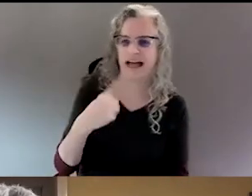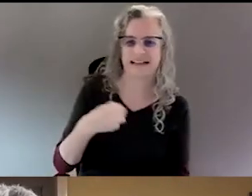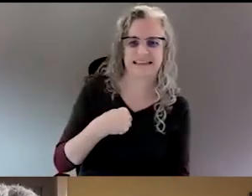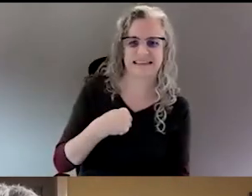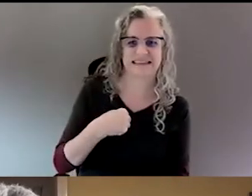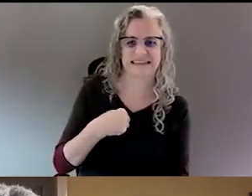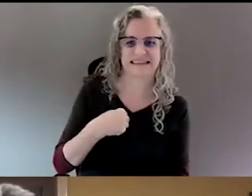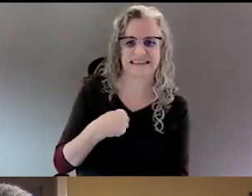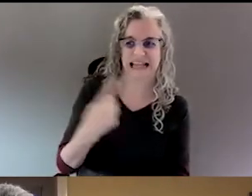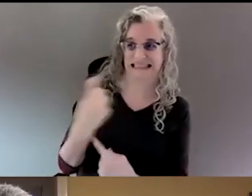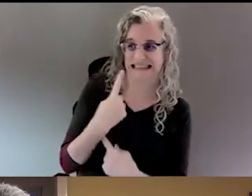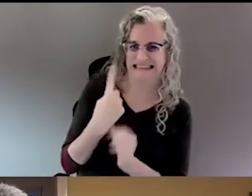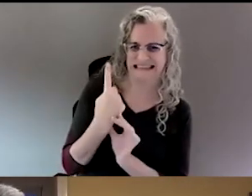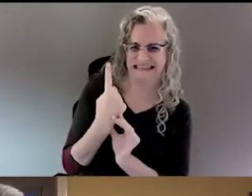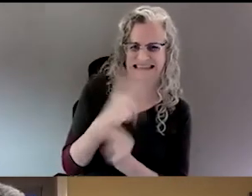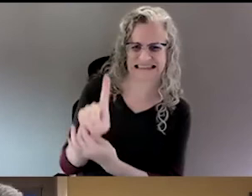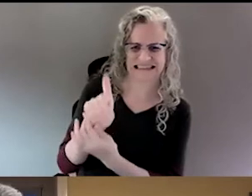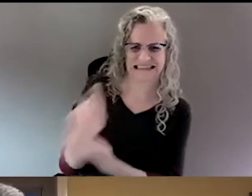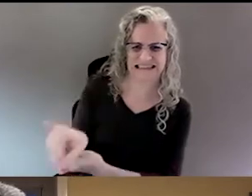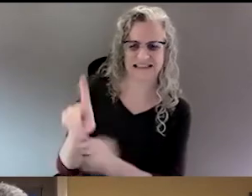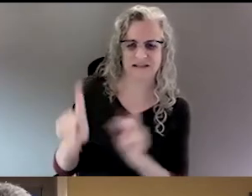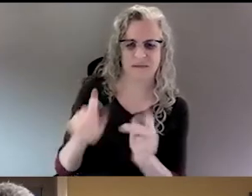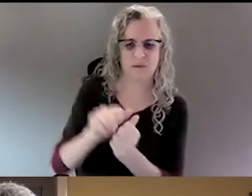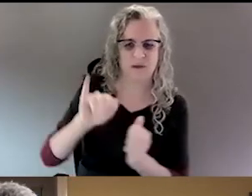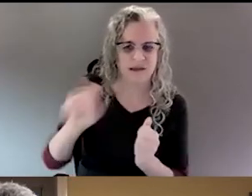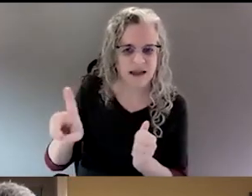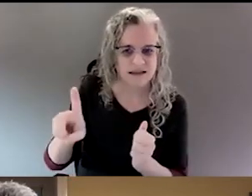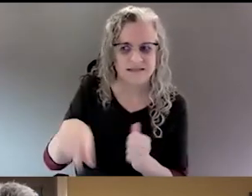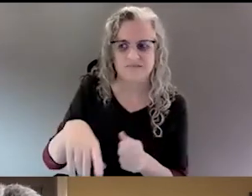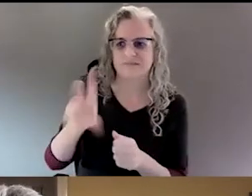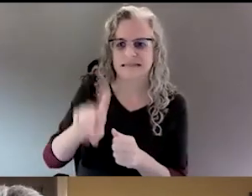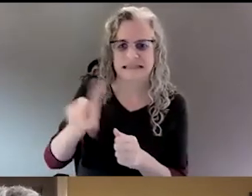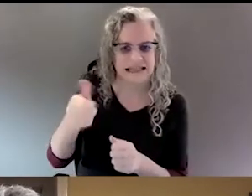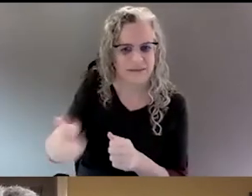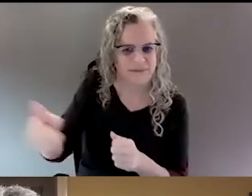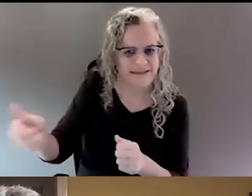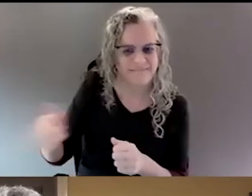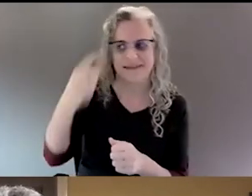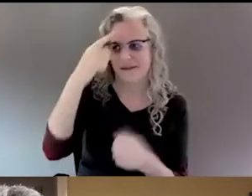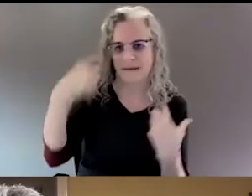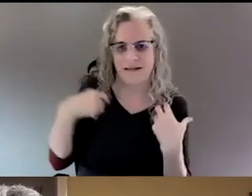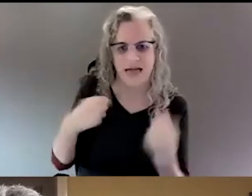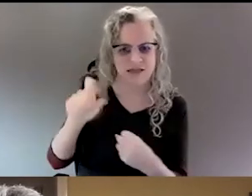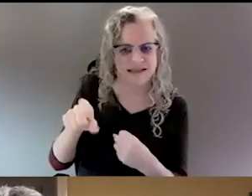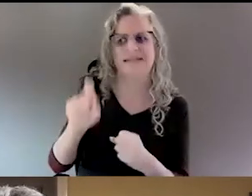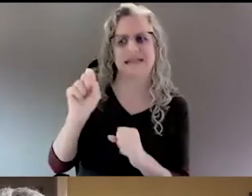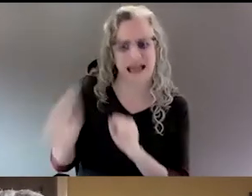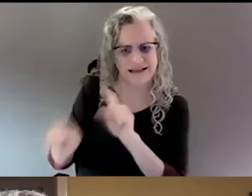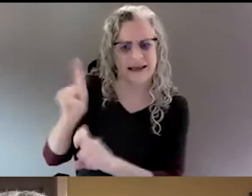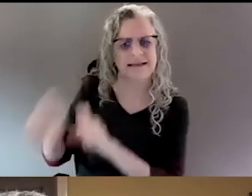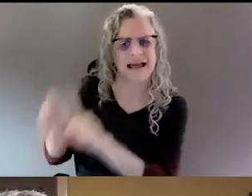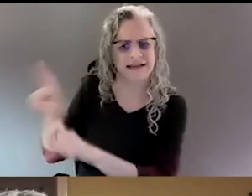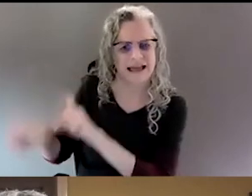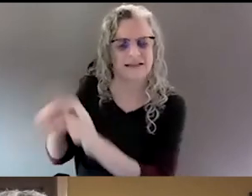with intellectual disabilities and developmental disabilities and mental health needs, and have more of a dialogue with them.